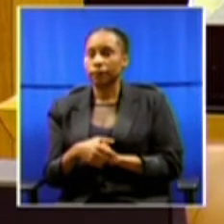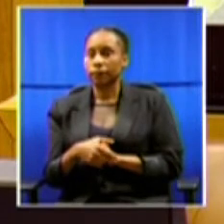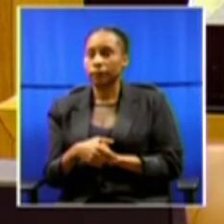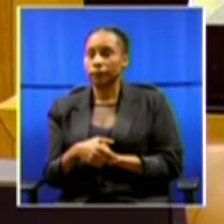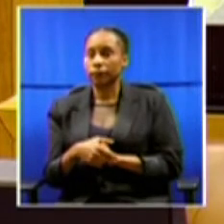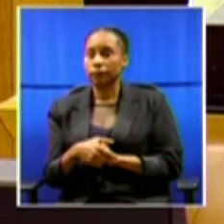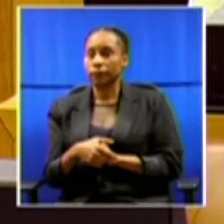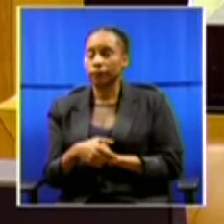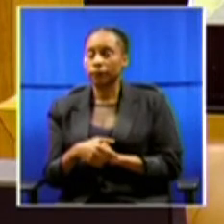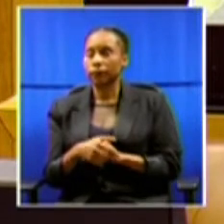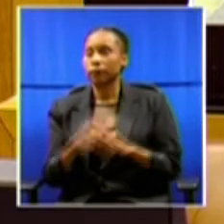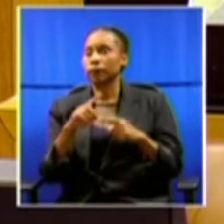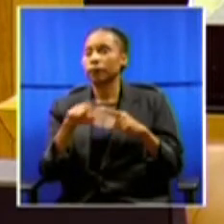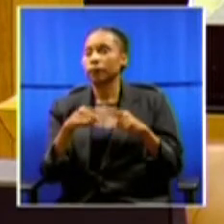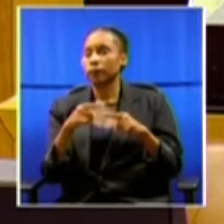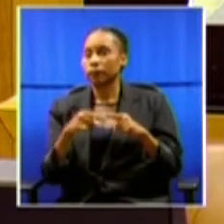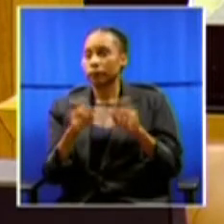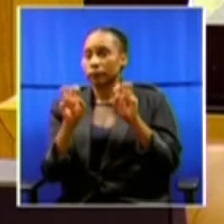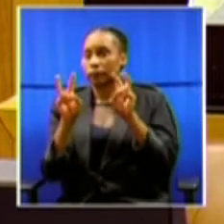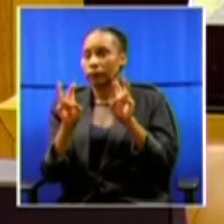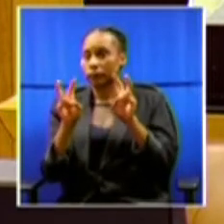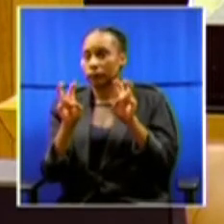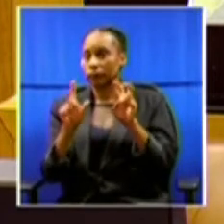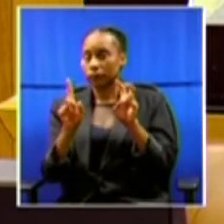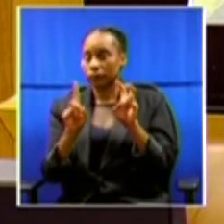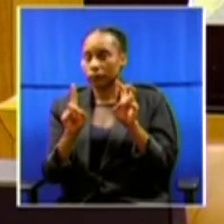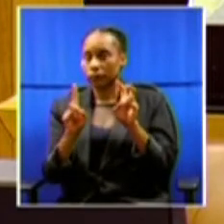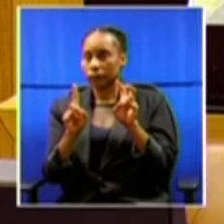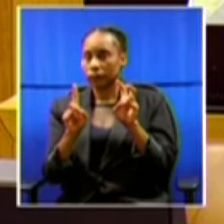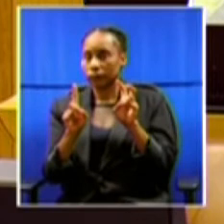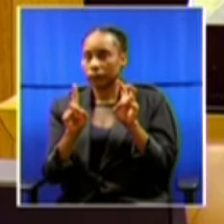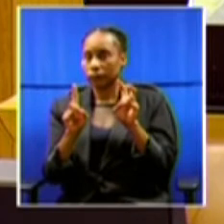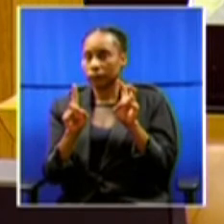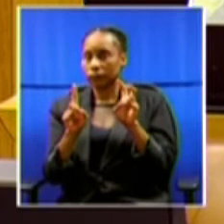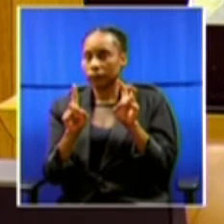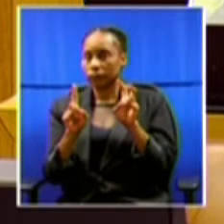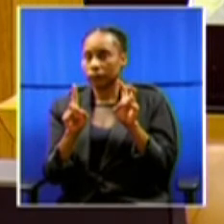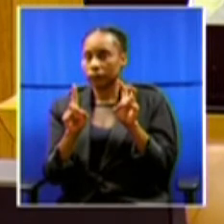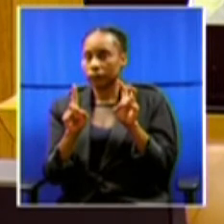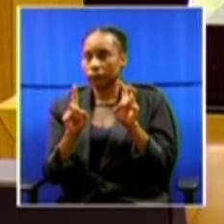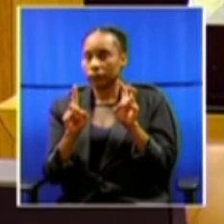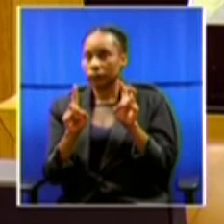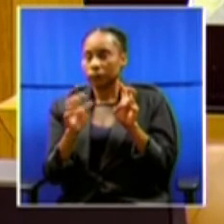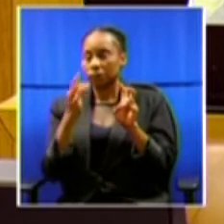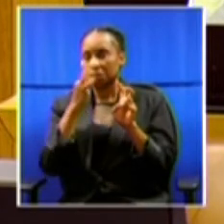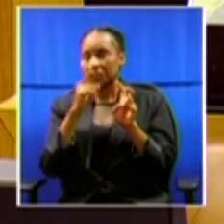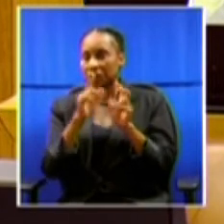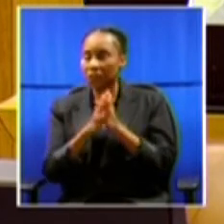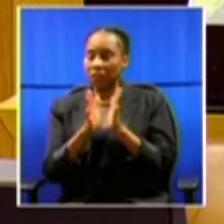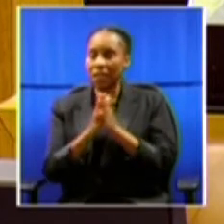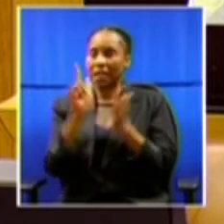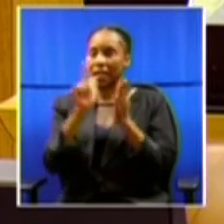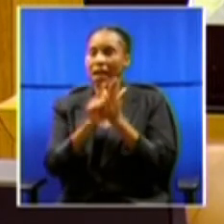With regards to the issue of whether there is no contraband inside and so forth,